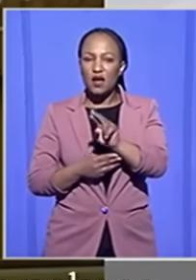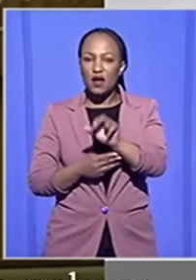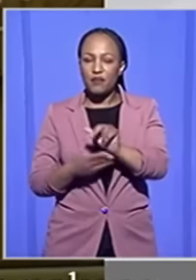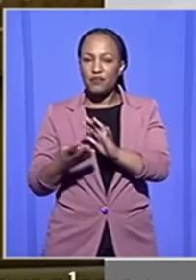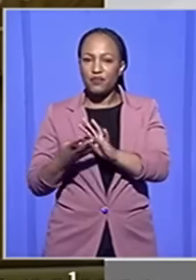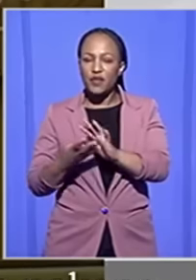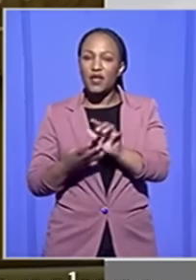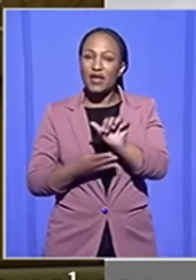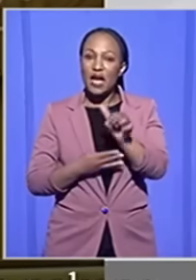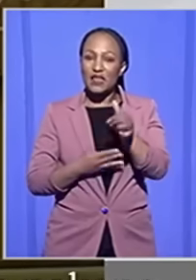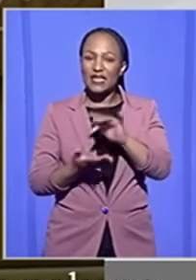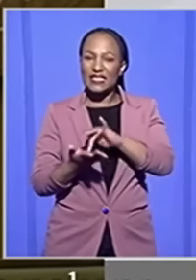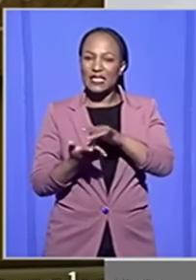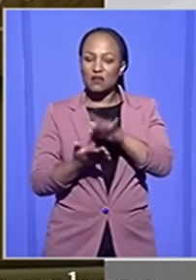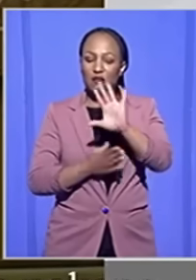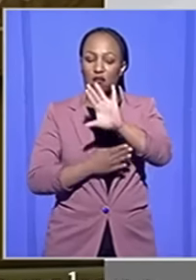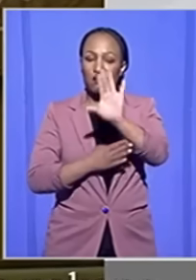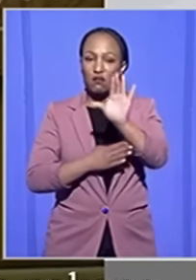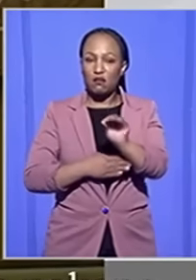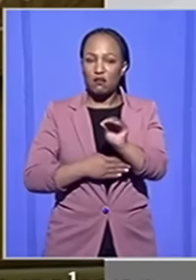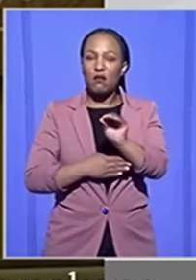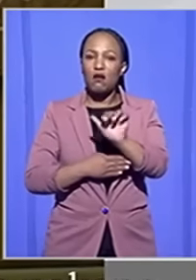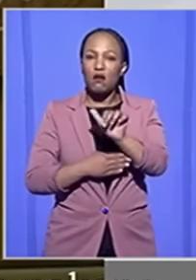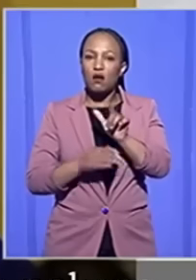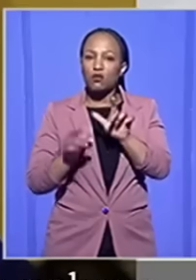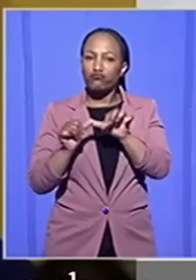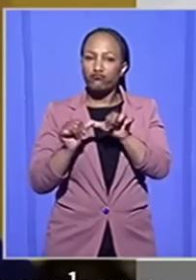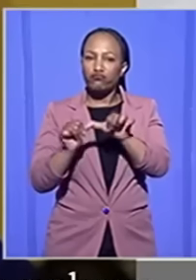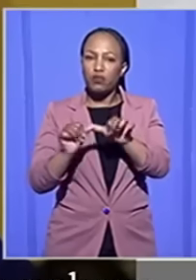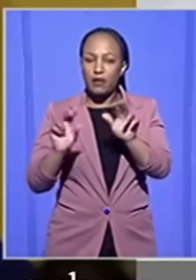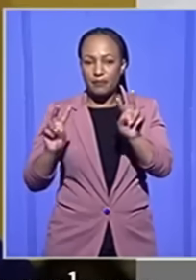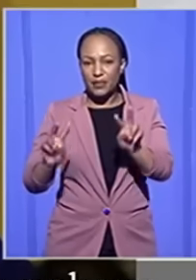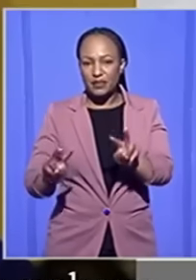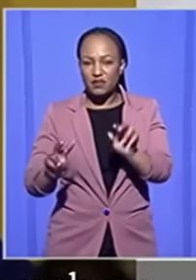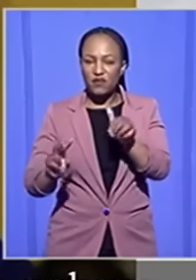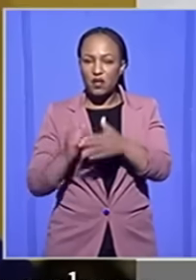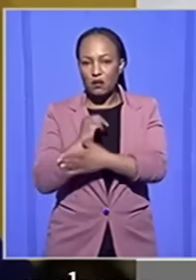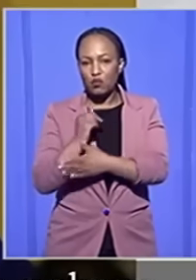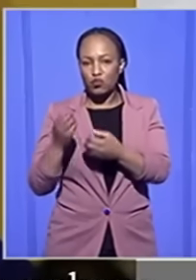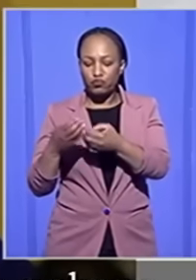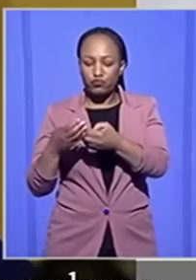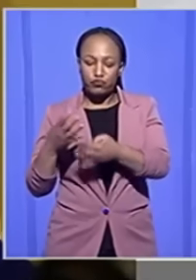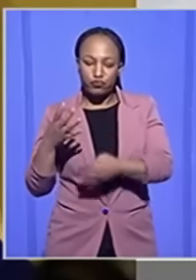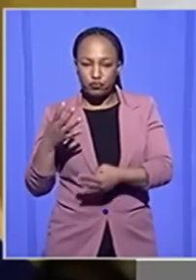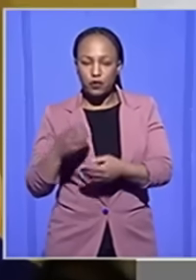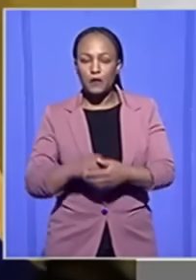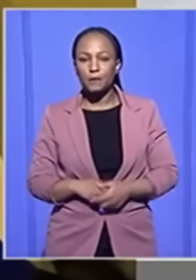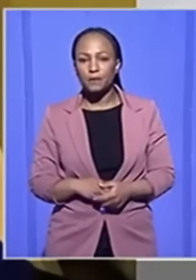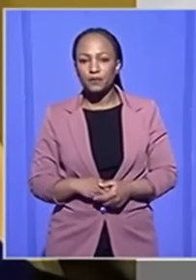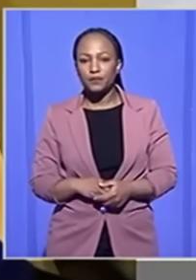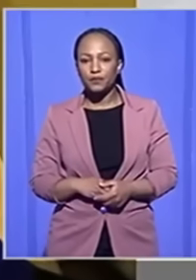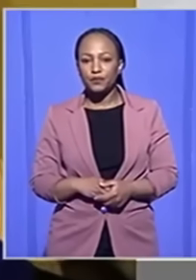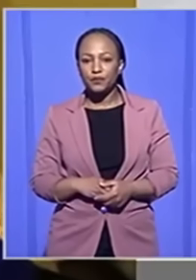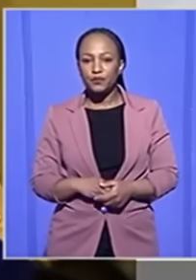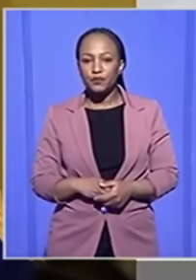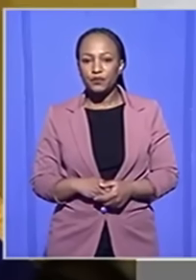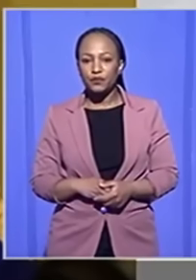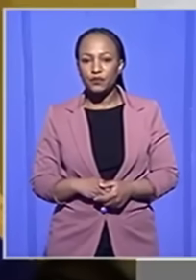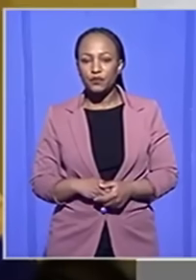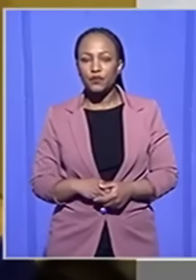Republic to find lasting peace and stability. The ANC hosted the Socialist